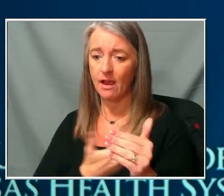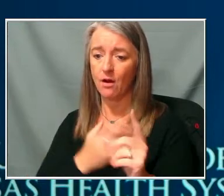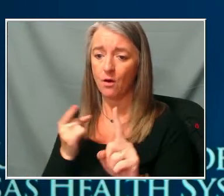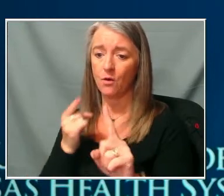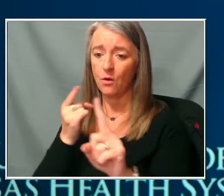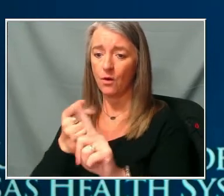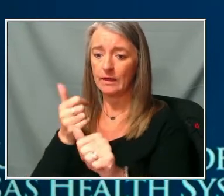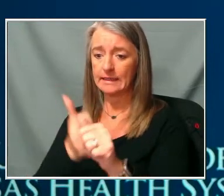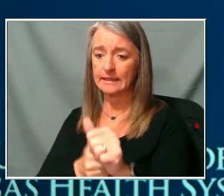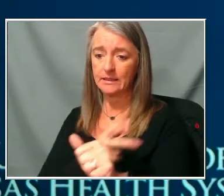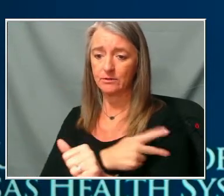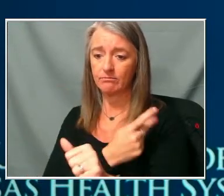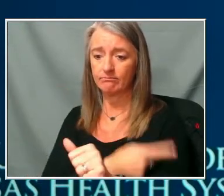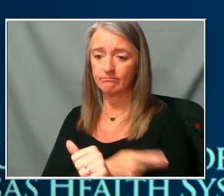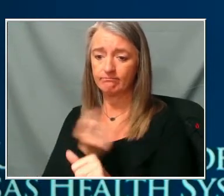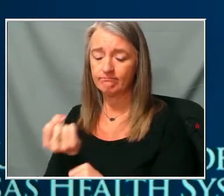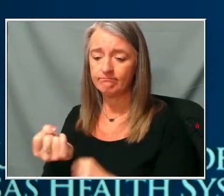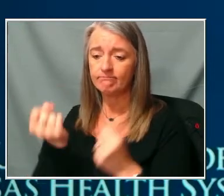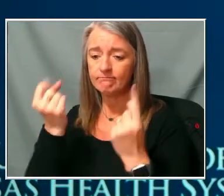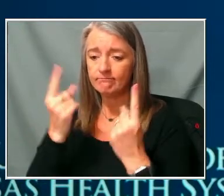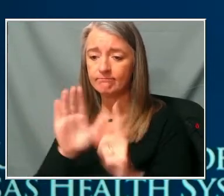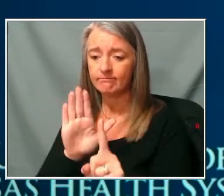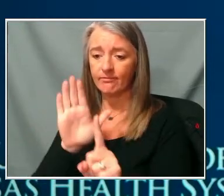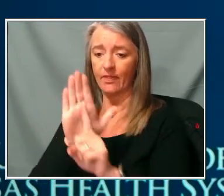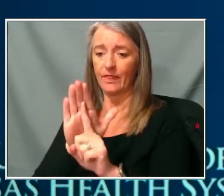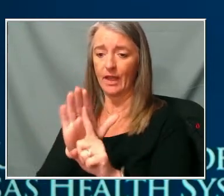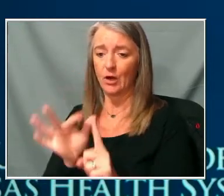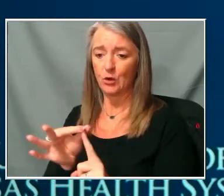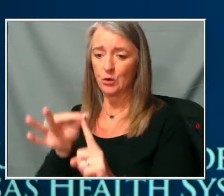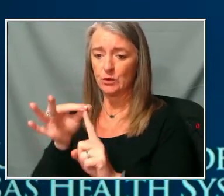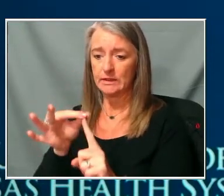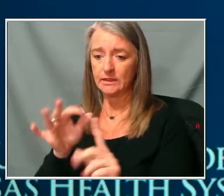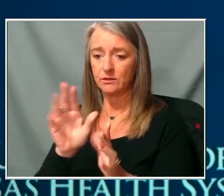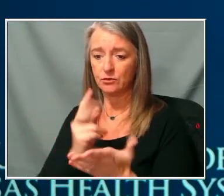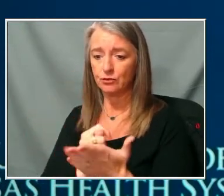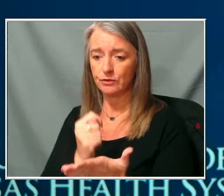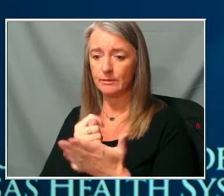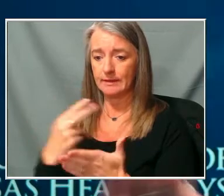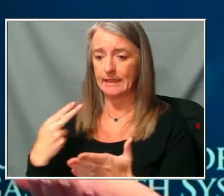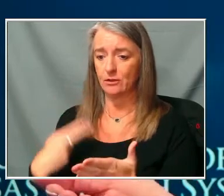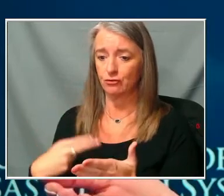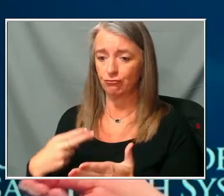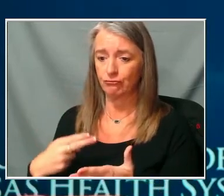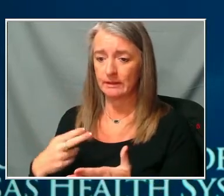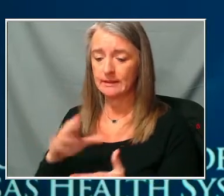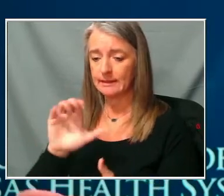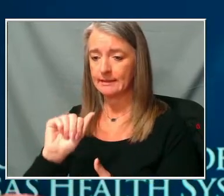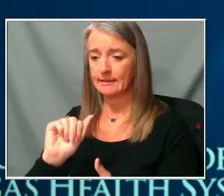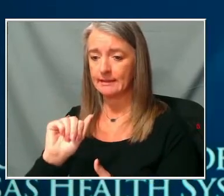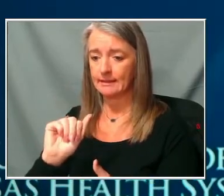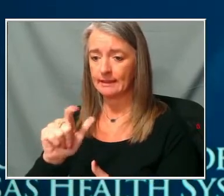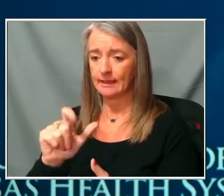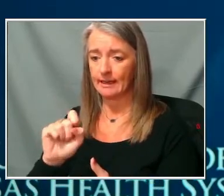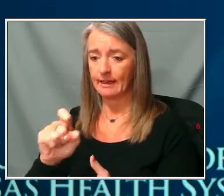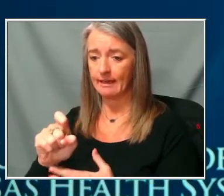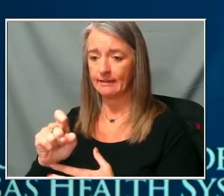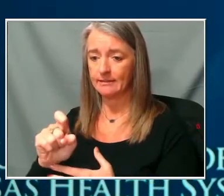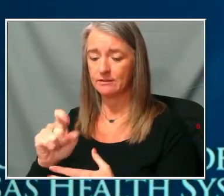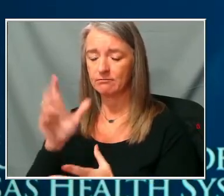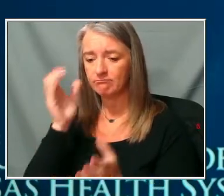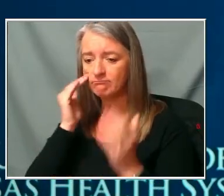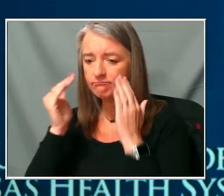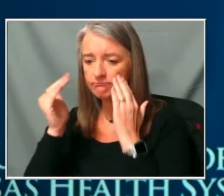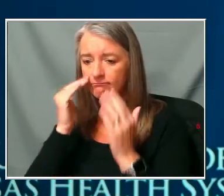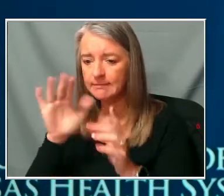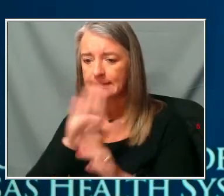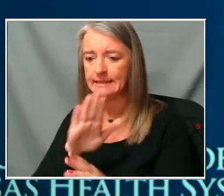each patient understand what their unique treatment history was. Alex is so articulate and so knowledgeable about his history,